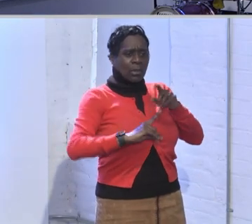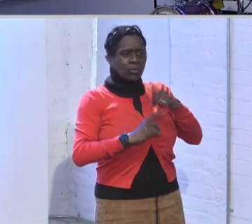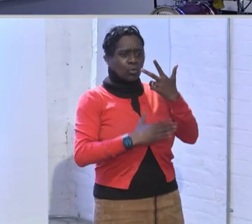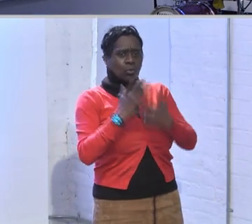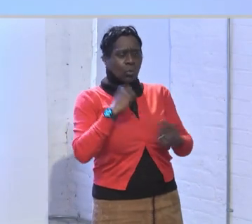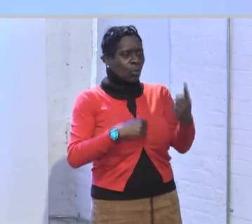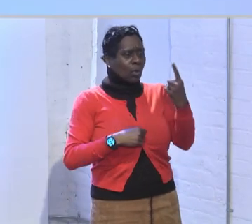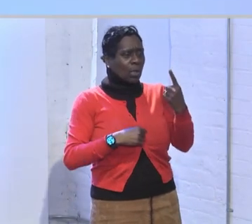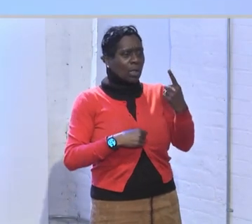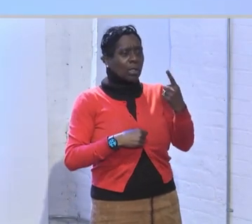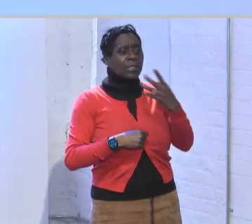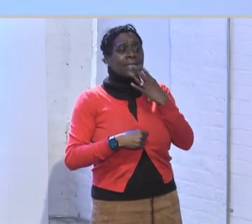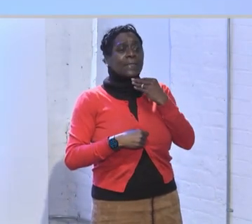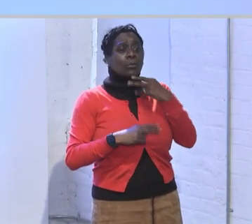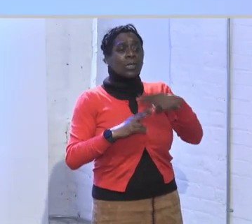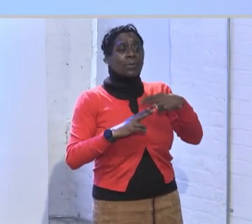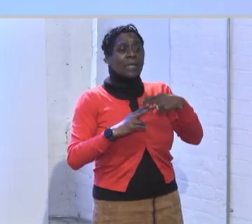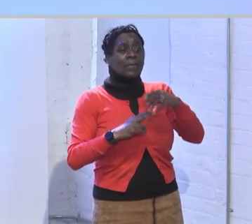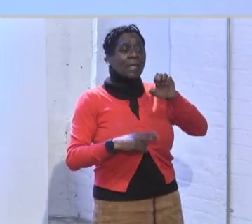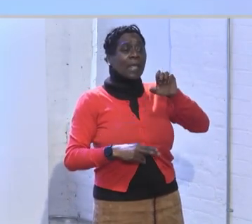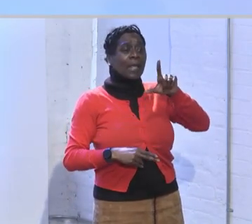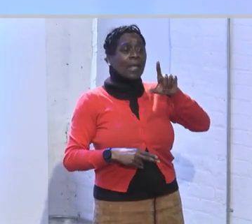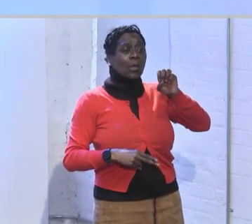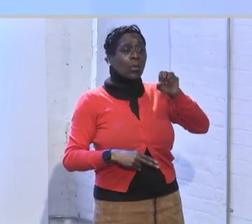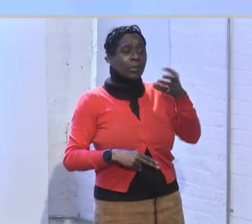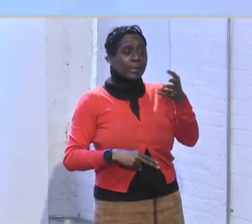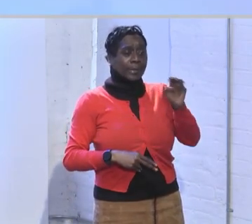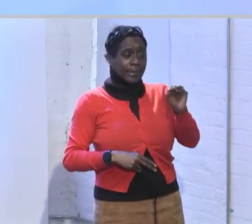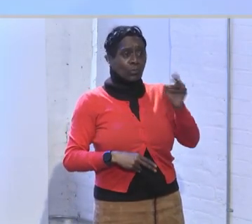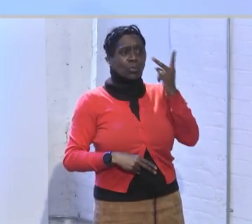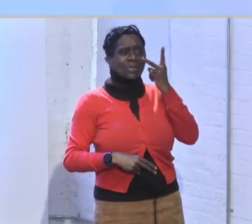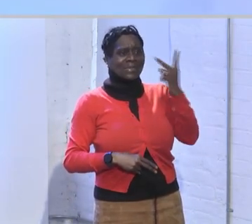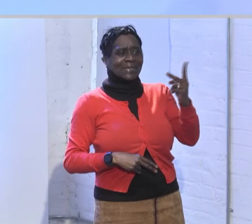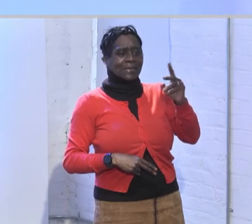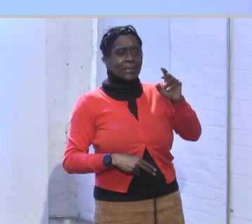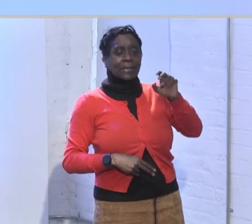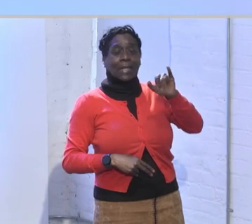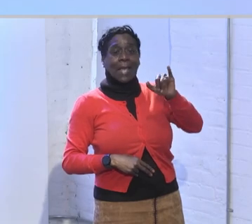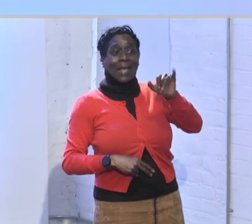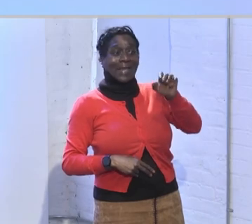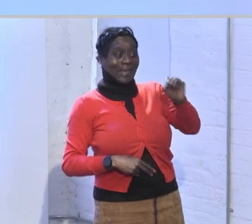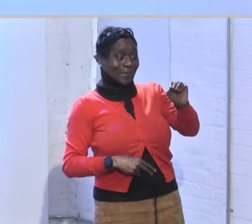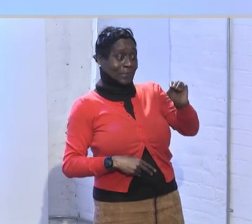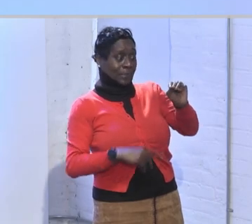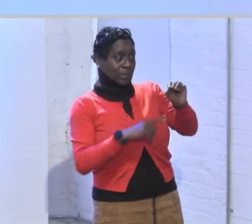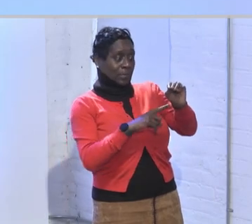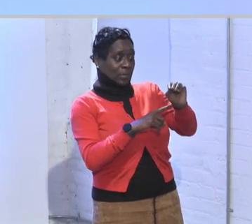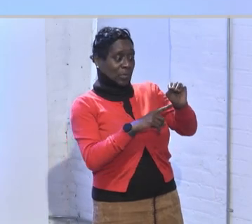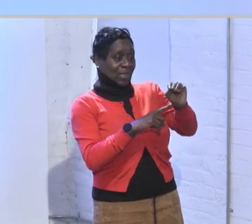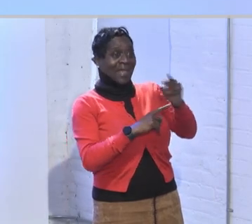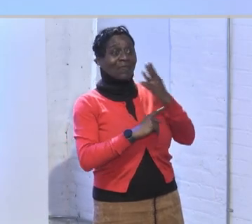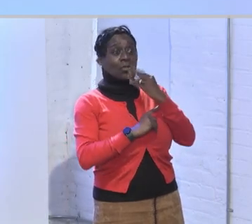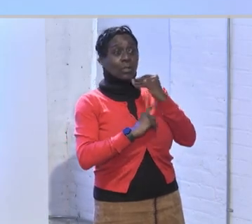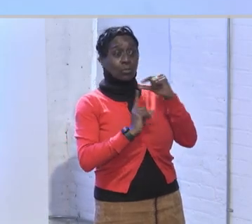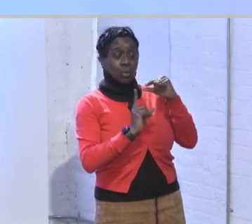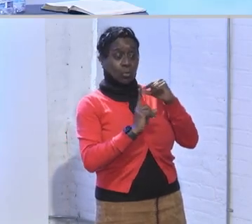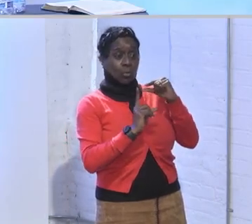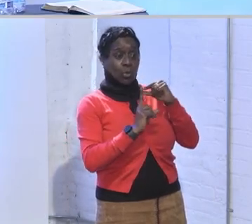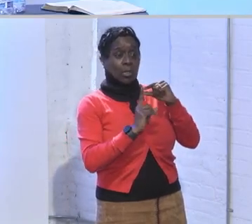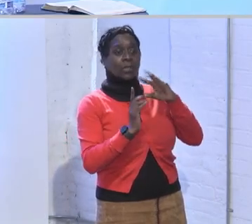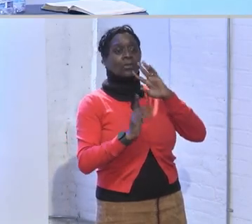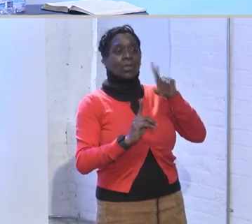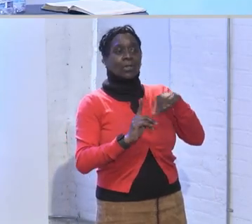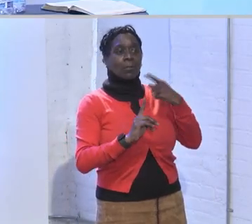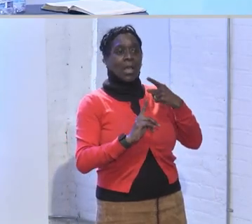of the Hebrew names for God is Elohim. When you see the I am at the end of that Hebrew word, it speaks